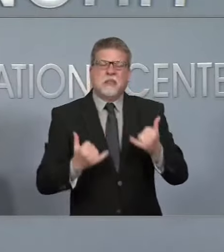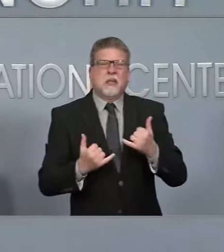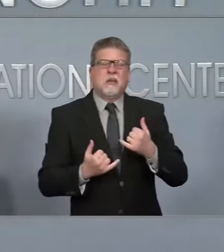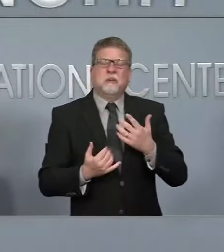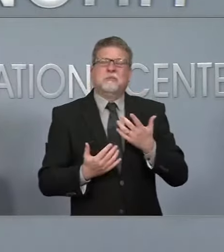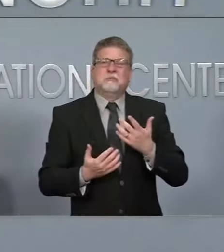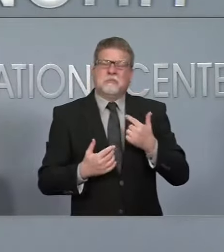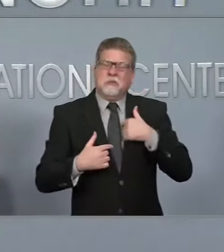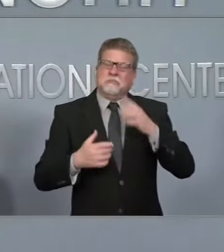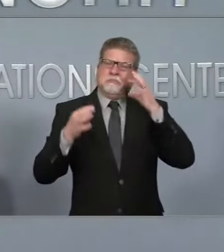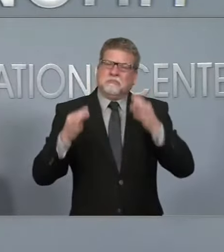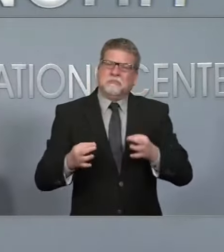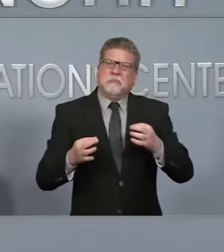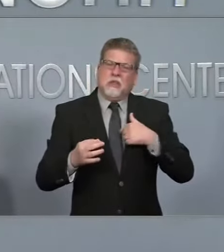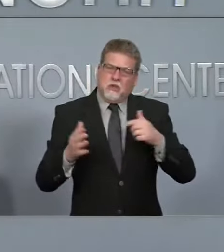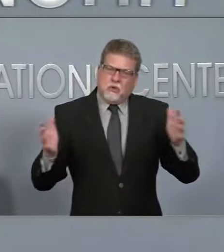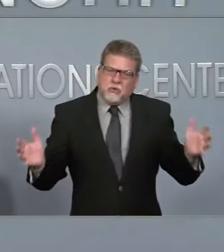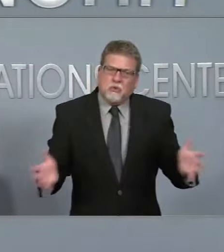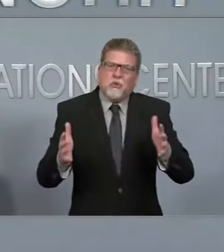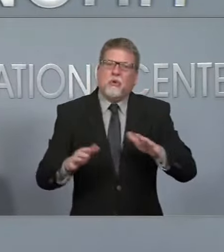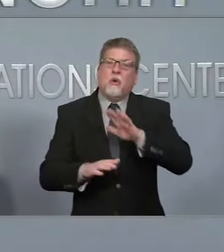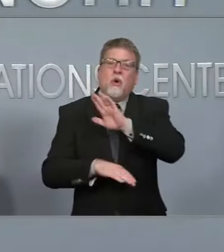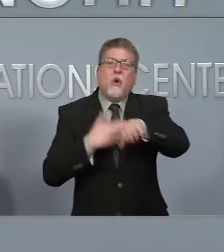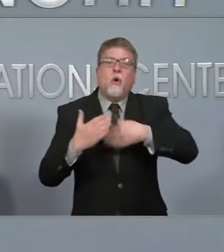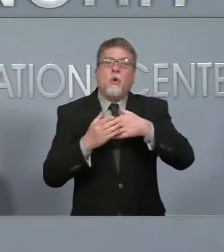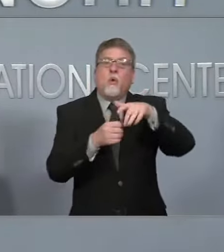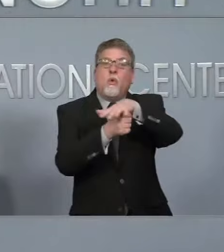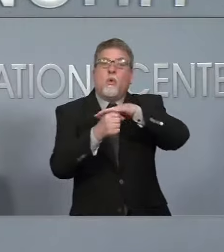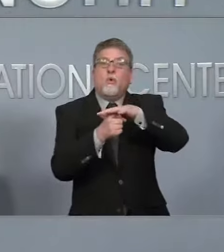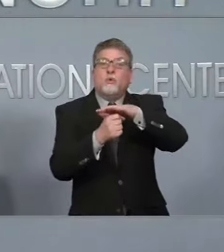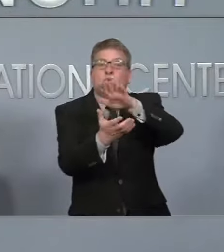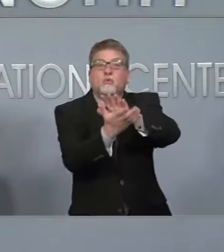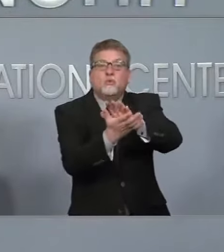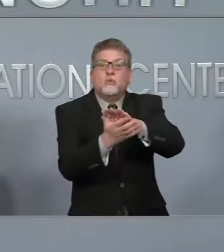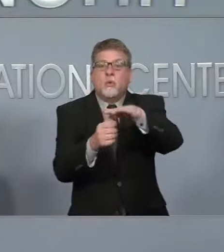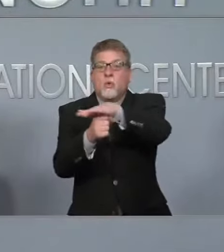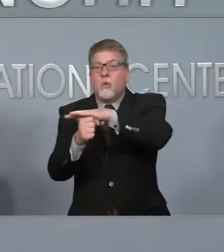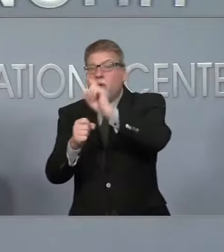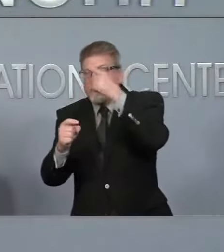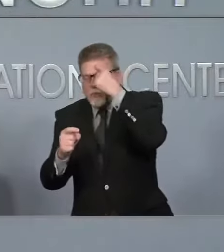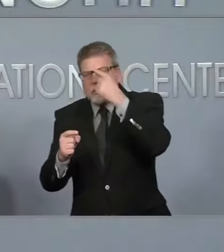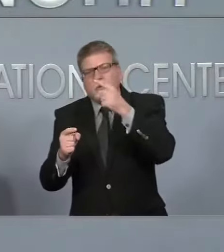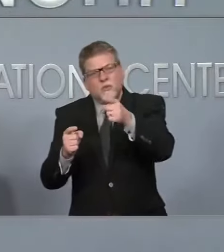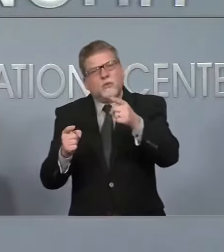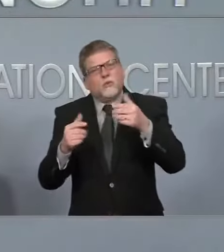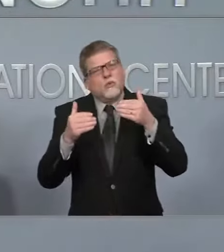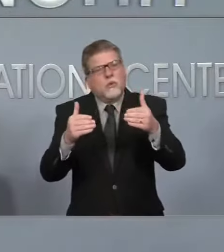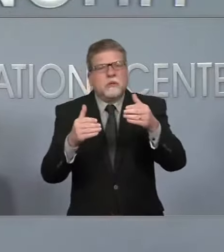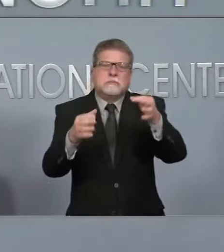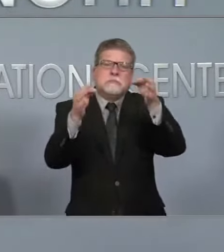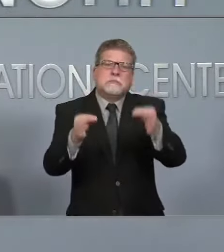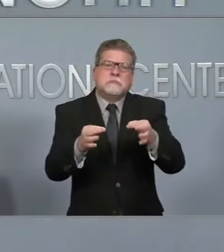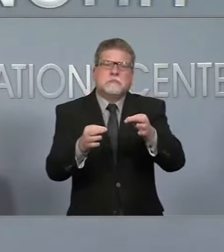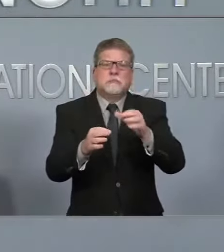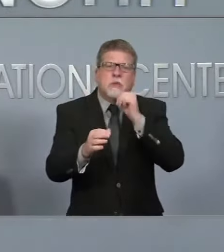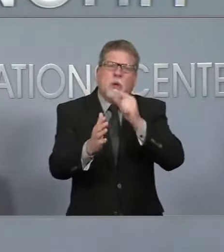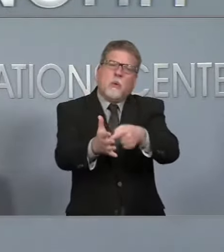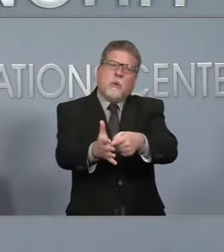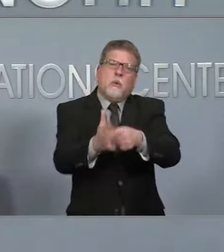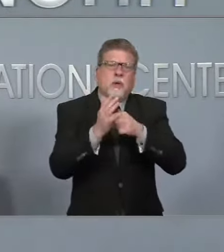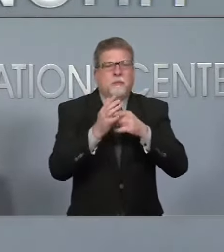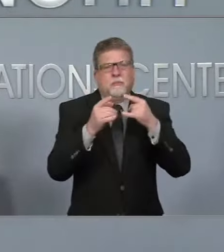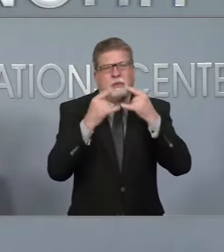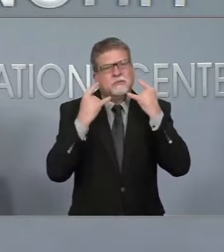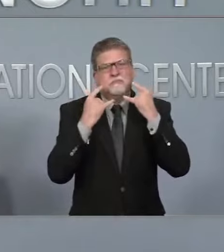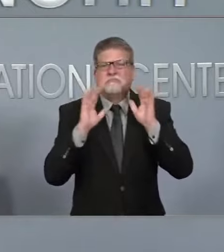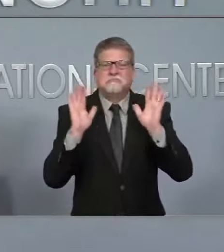end their mask mandates. In a few minutes, our North Carolina Secretary of Health and Human Services, Cody